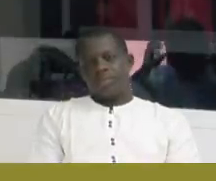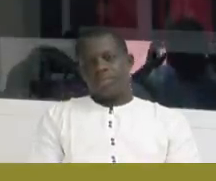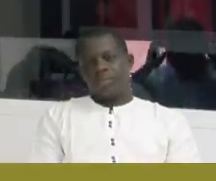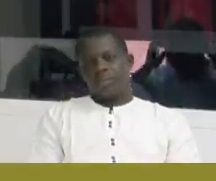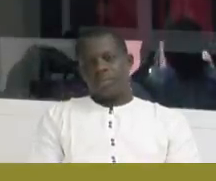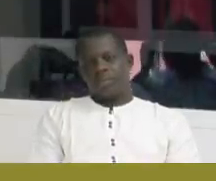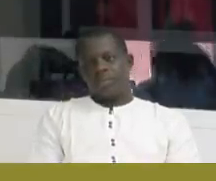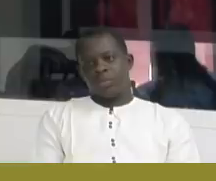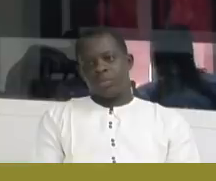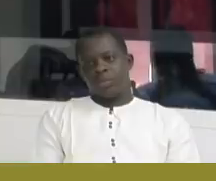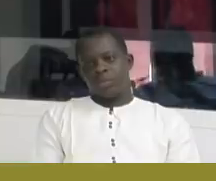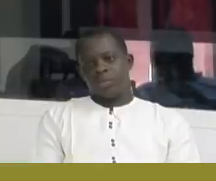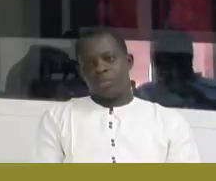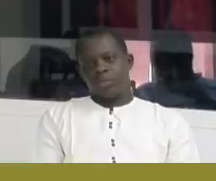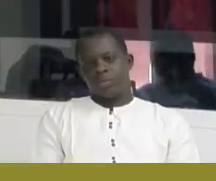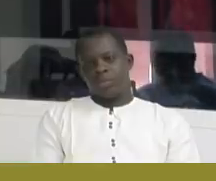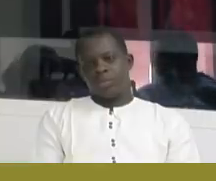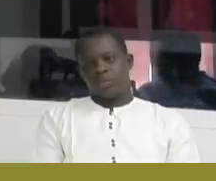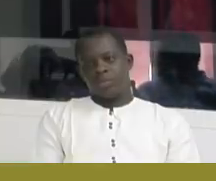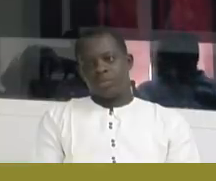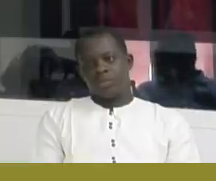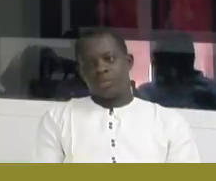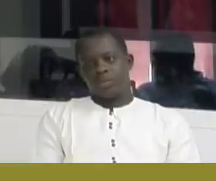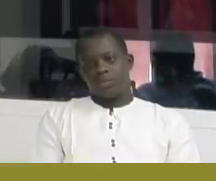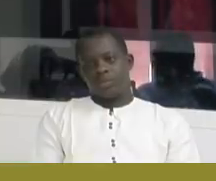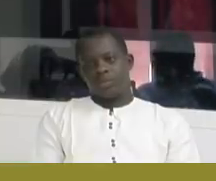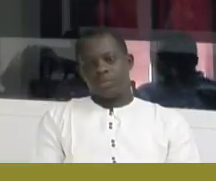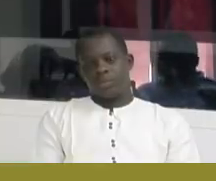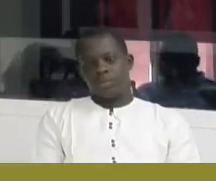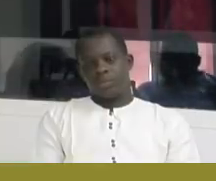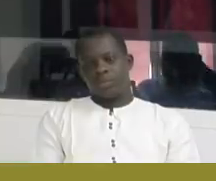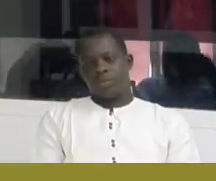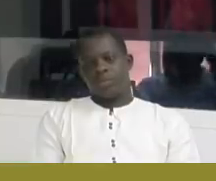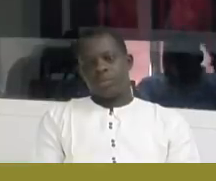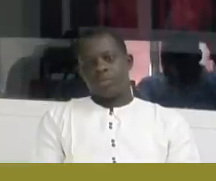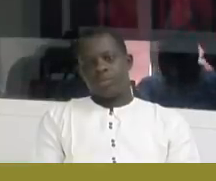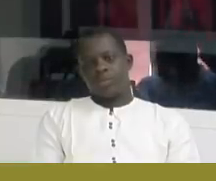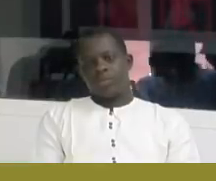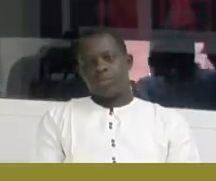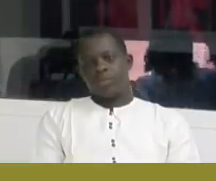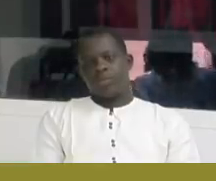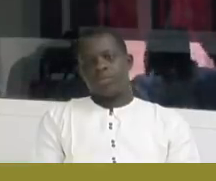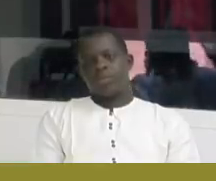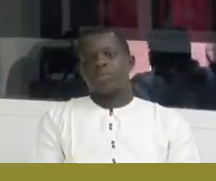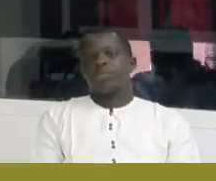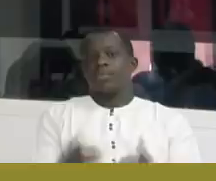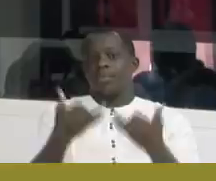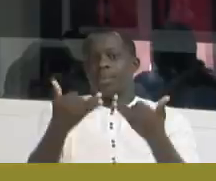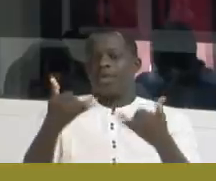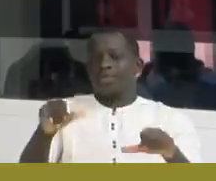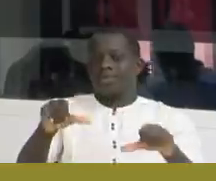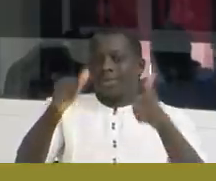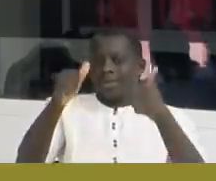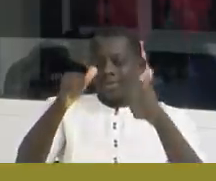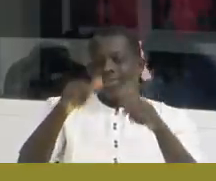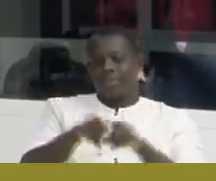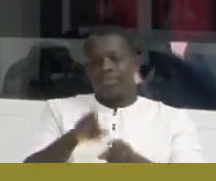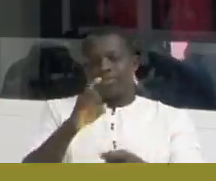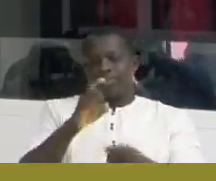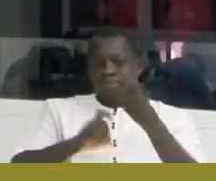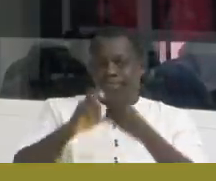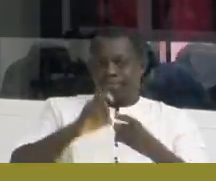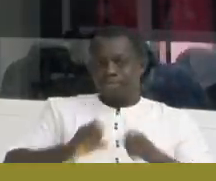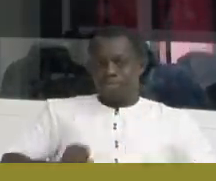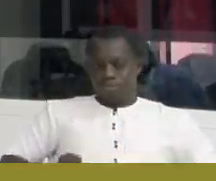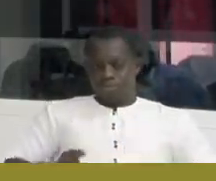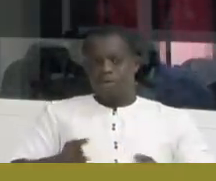we resume proceedings. May I take this opportunity to remind you again